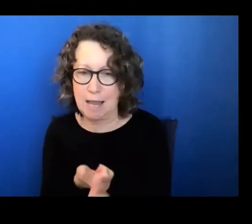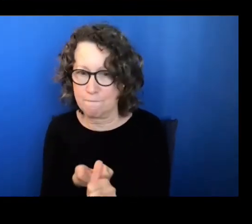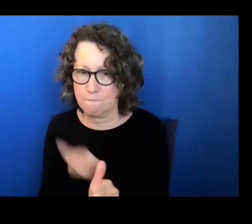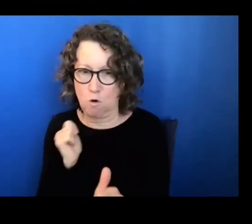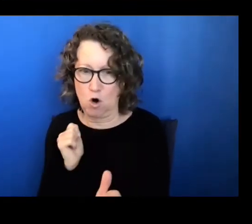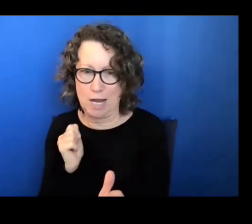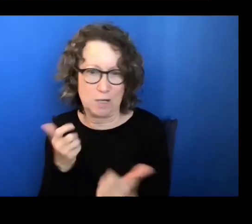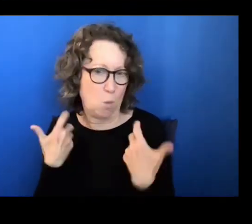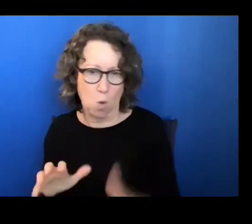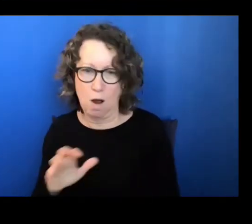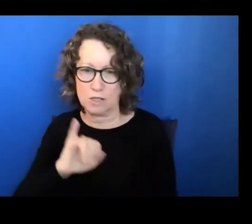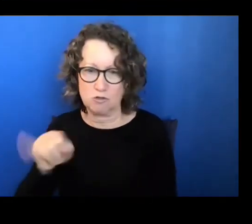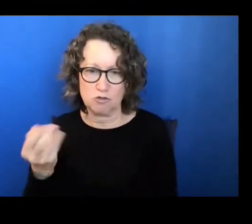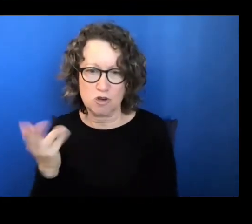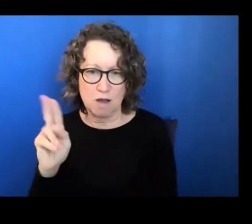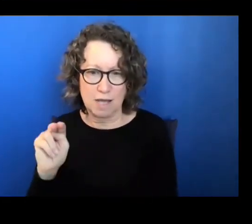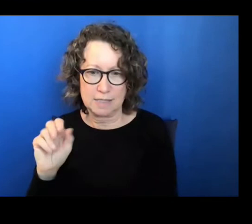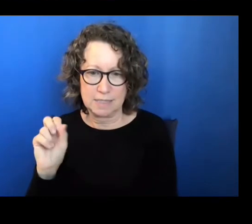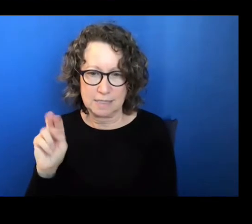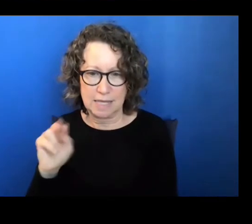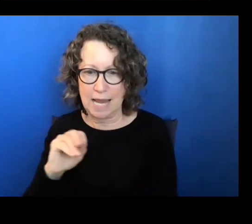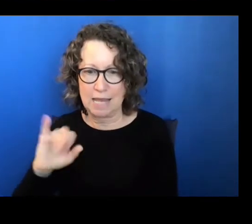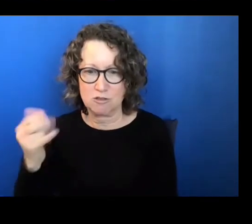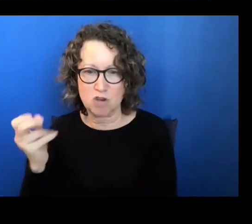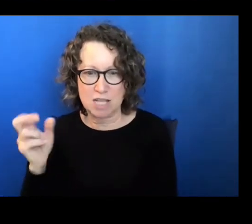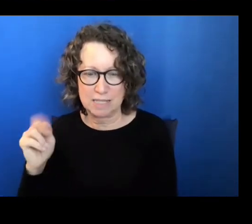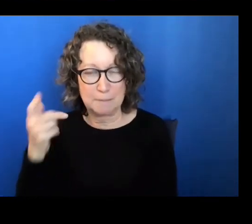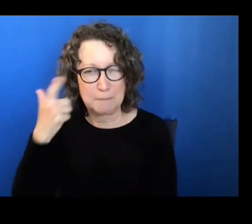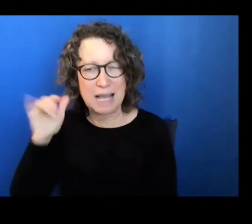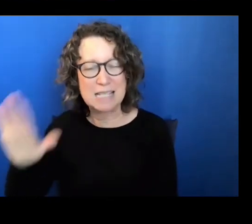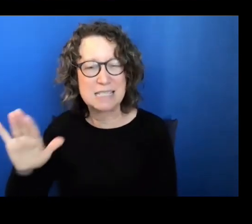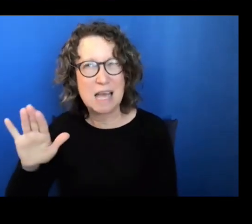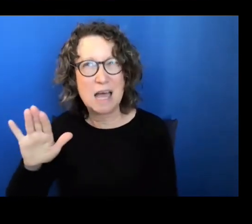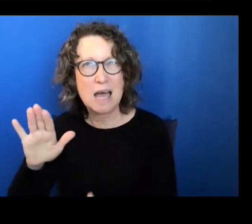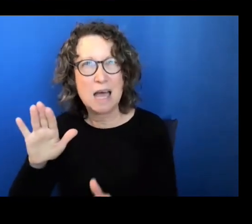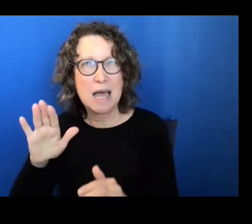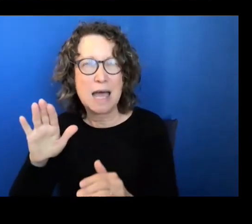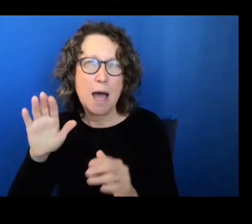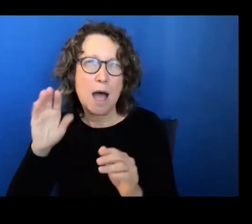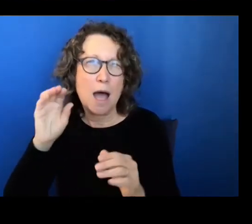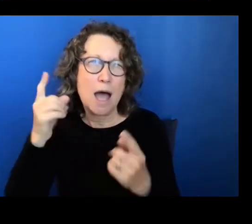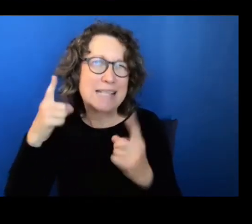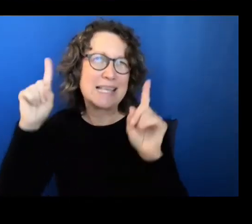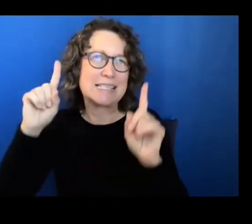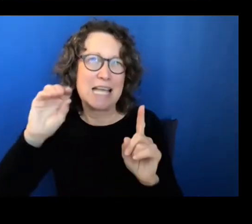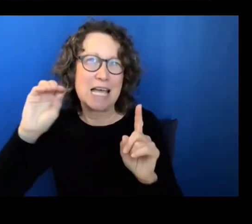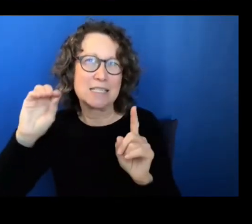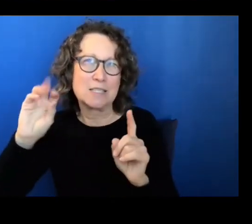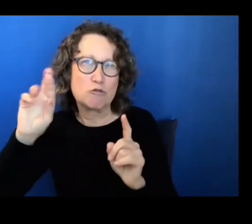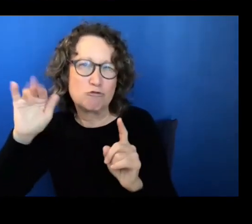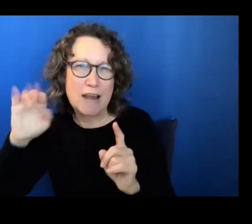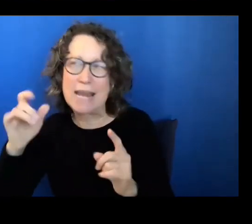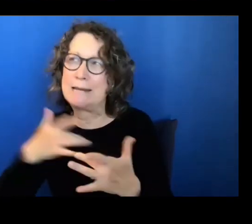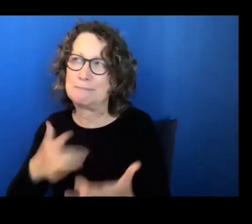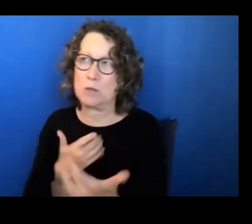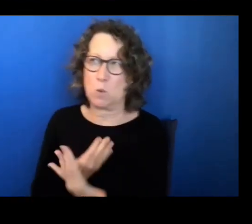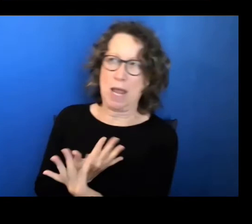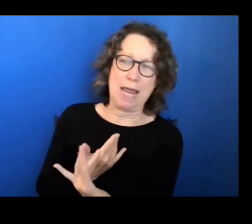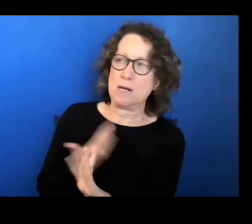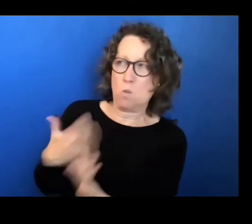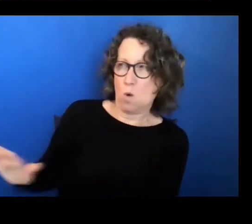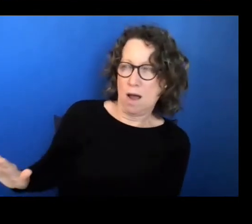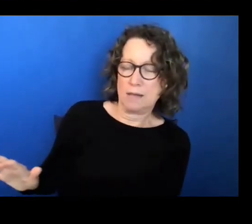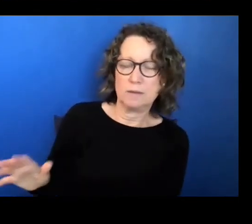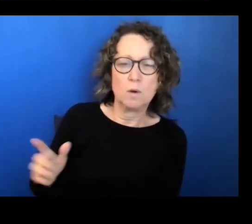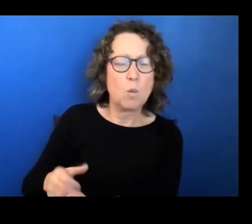the Johnson & Johnson vaccine because of its reported lower efficacy rates and are kind of opting to wait till they can get the two-doser. What would you say